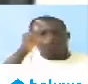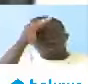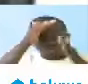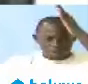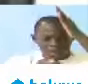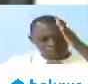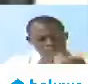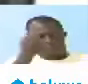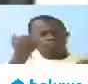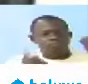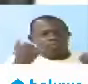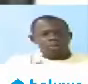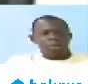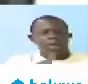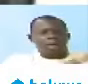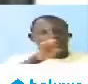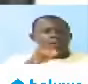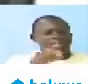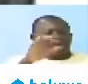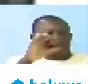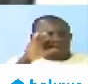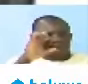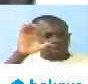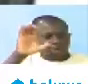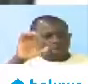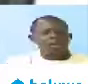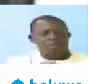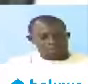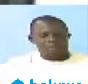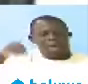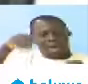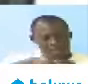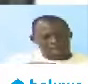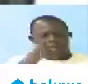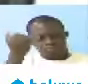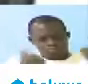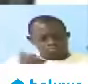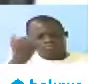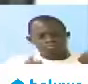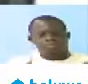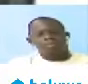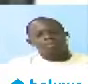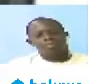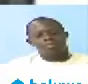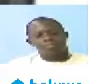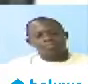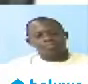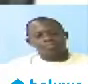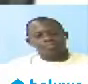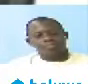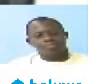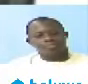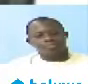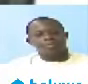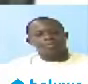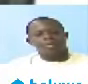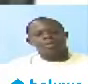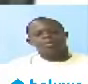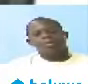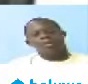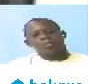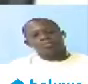Coast. So Dunda motor. We boarded those vehicles. By Nicholas Telo Fraye to look at escorts.